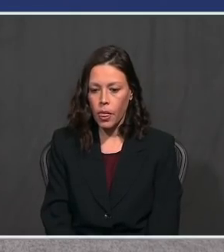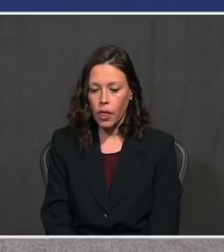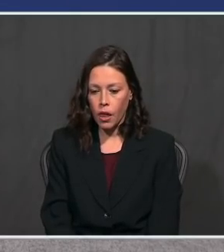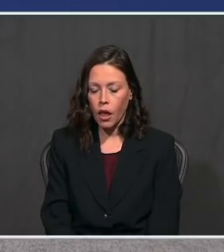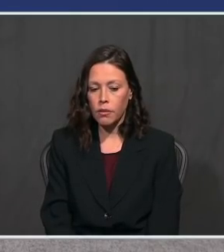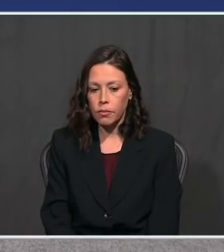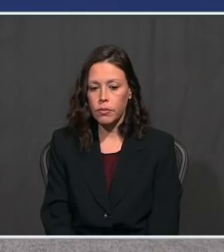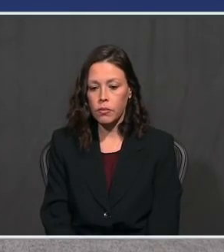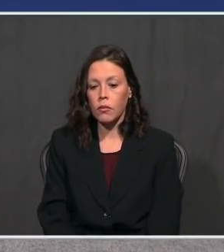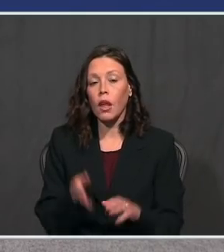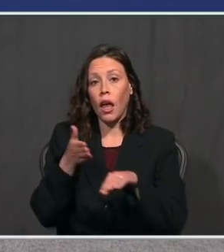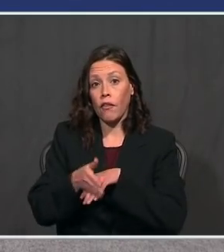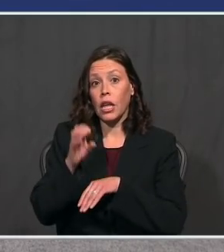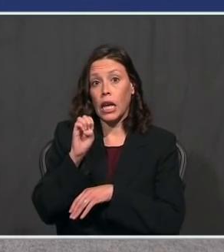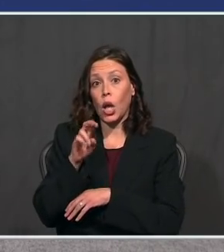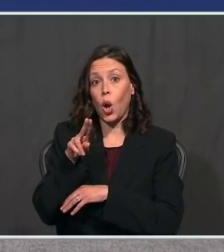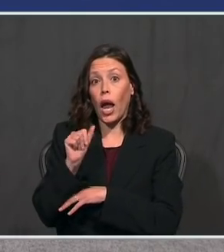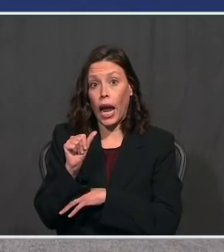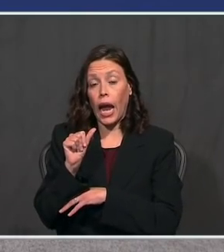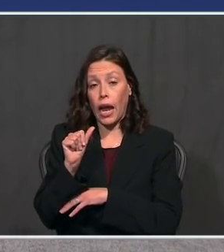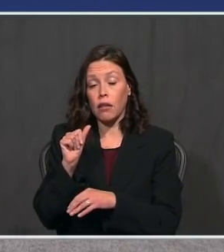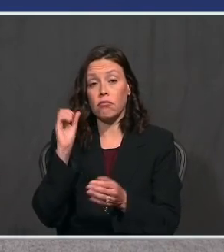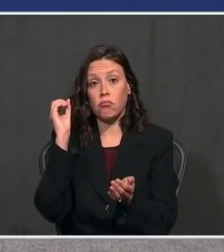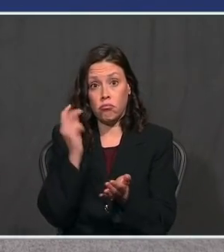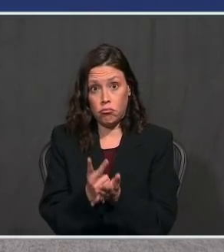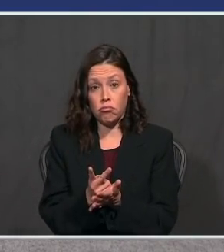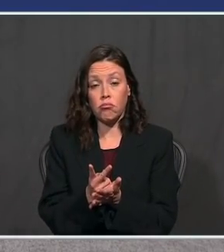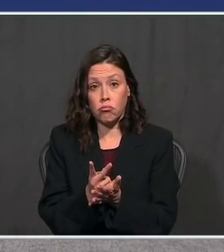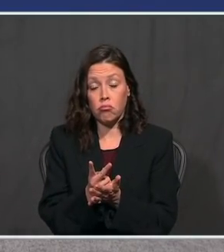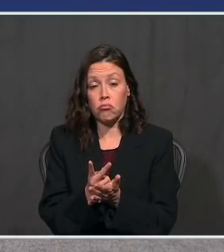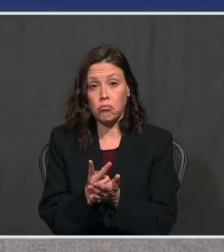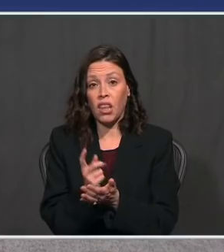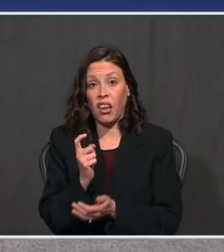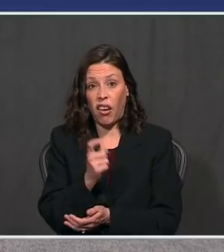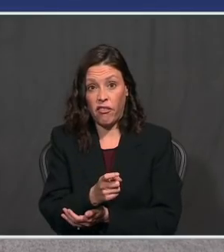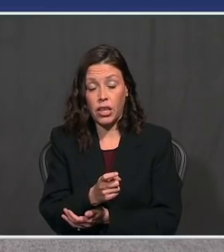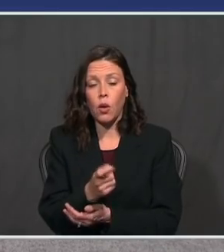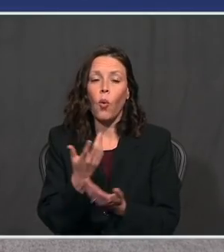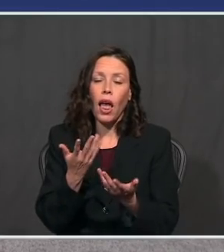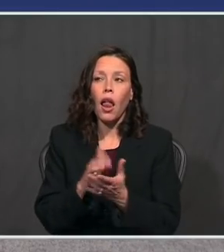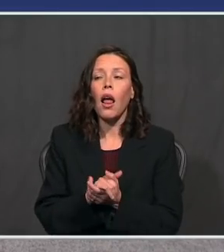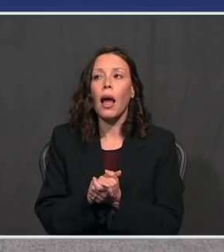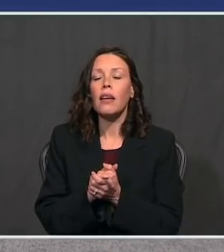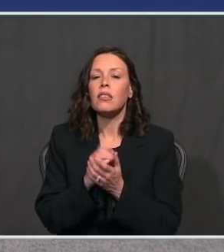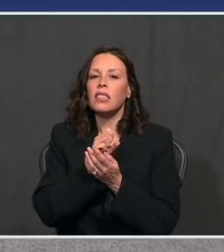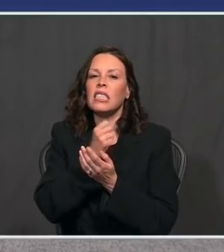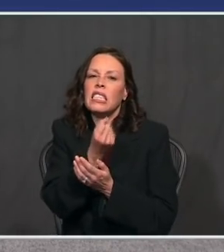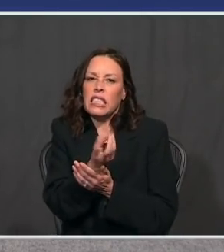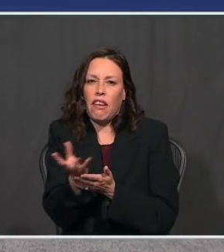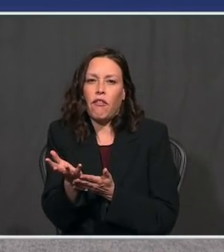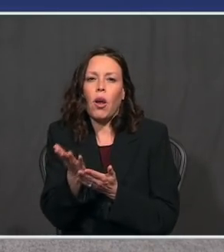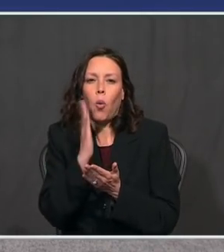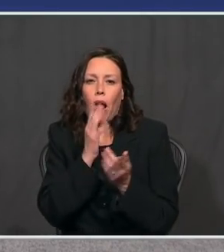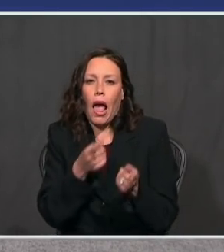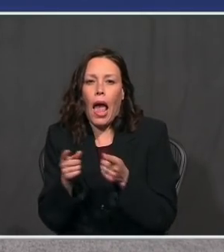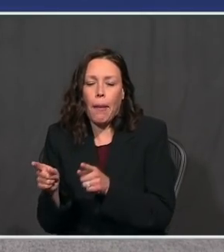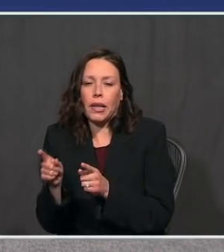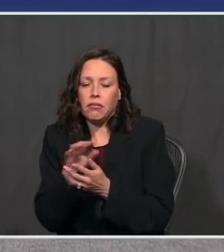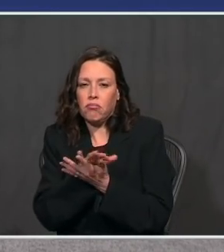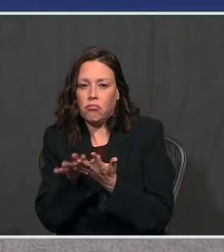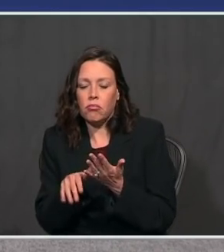So after an emergency use authorization is granted, there'll be several things that will happen,